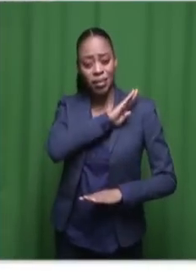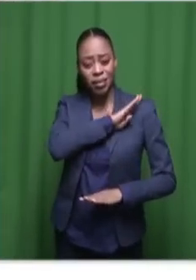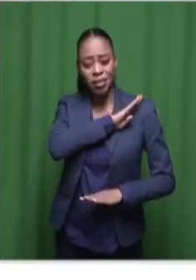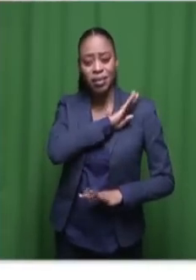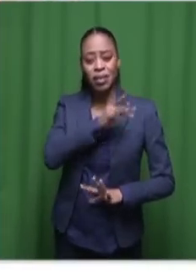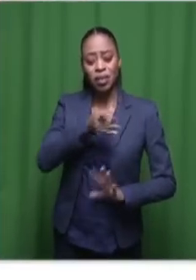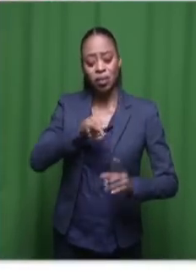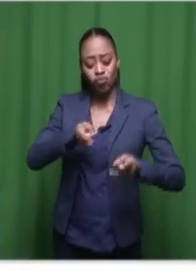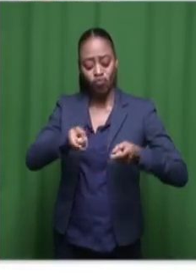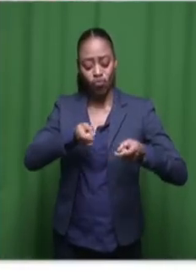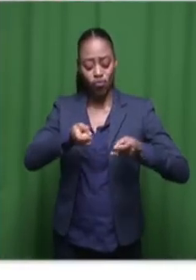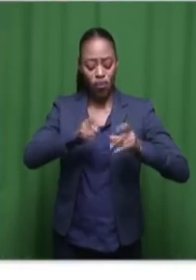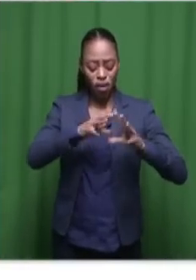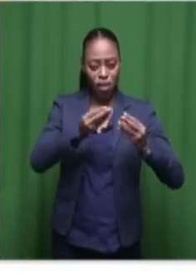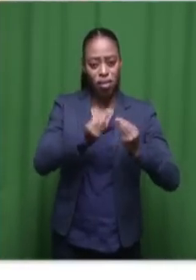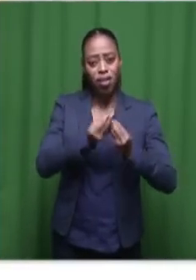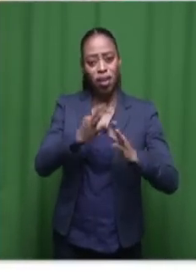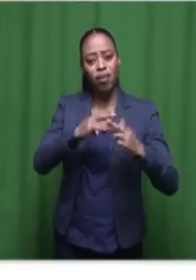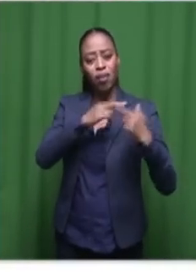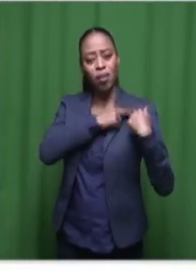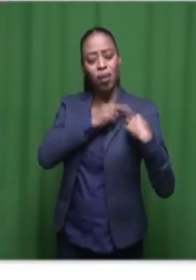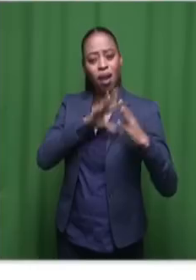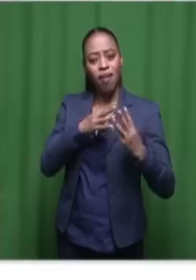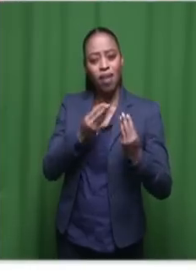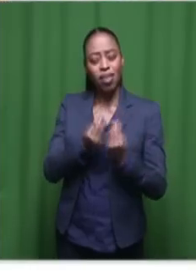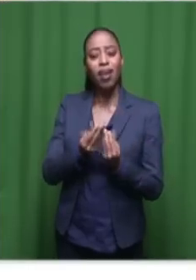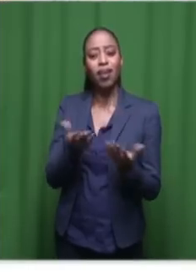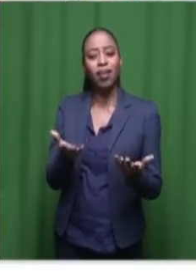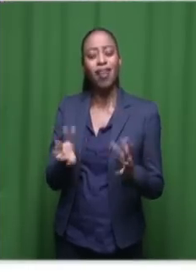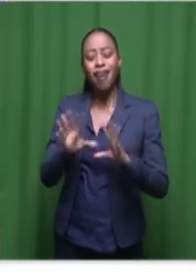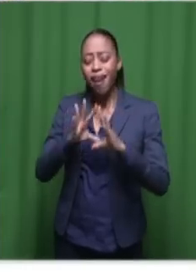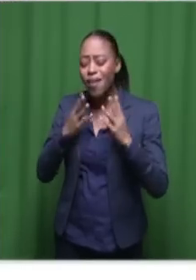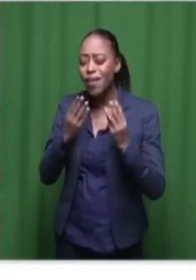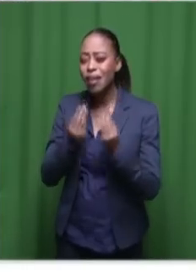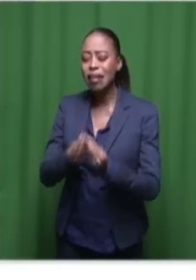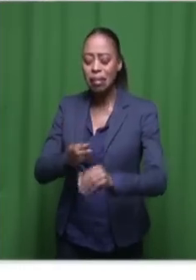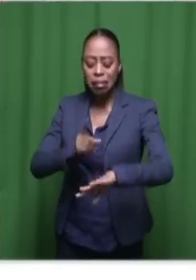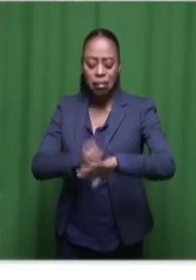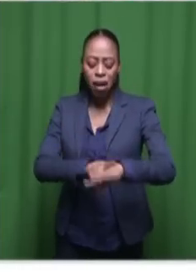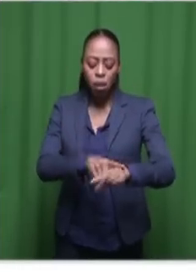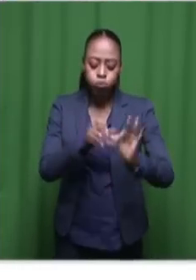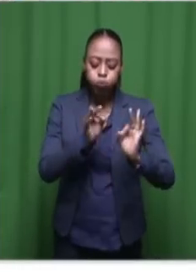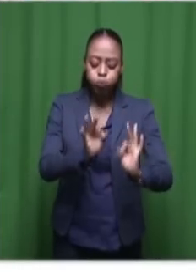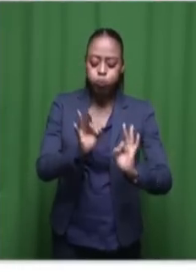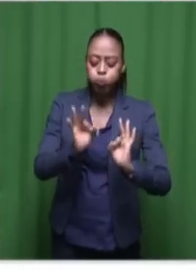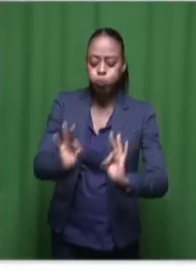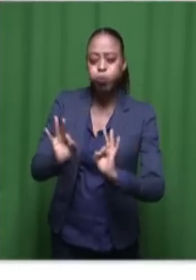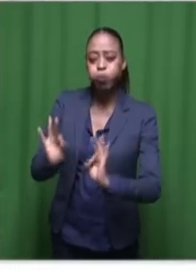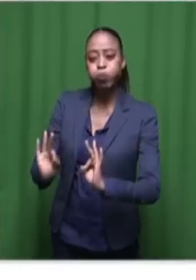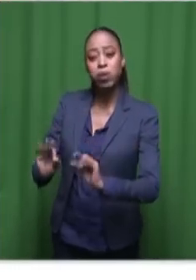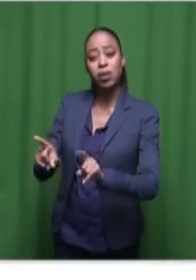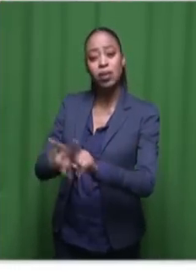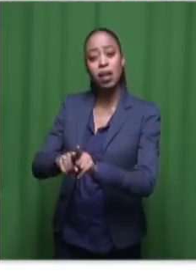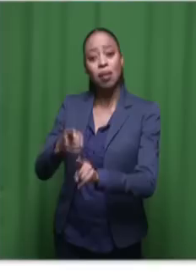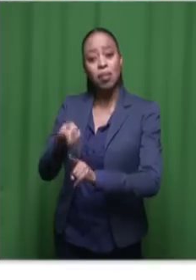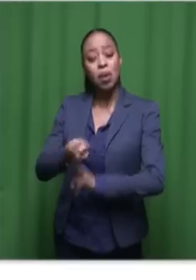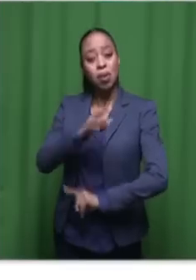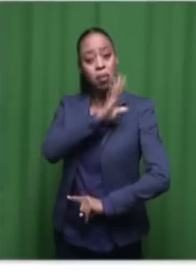in control, and therefore everything was done in time. And even here, the military is